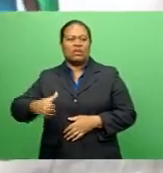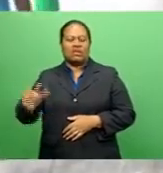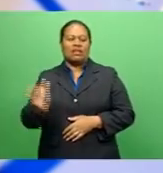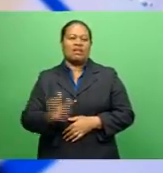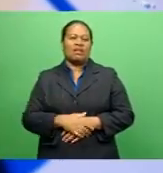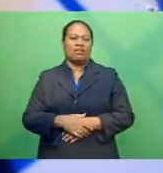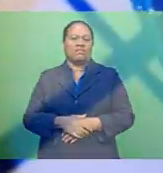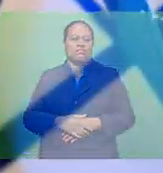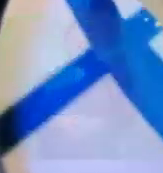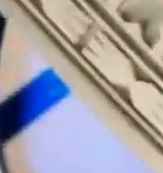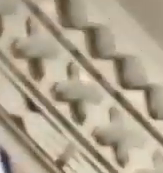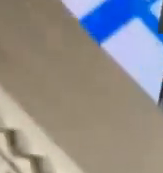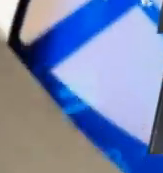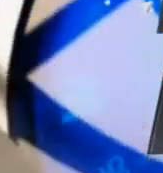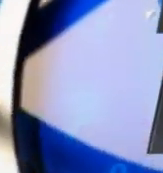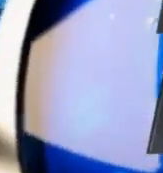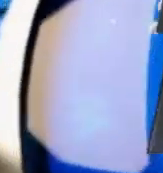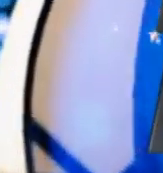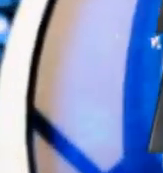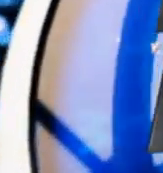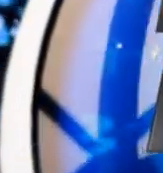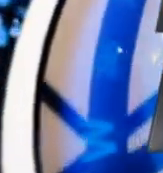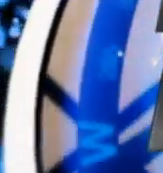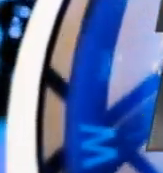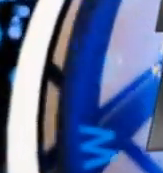public areas.